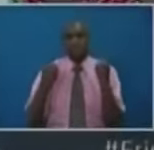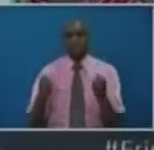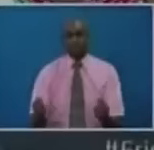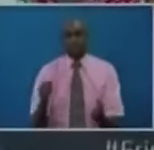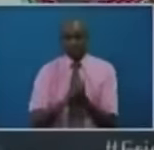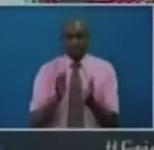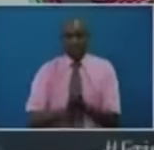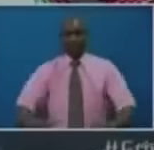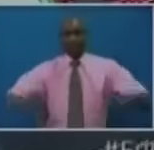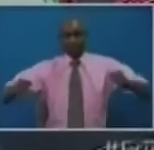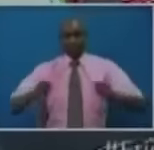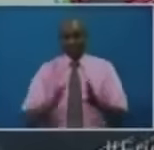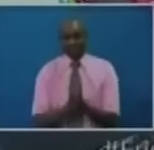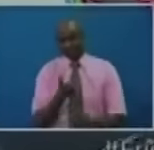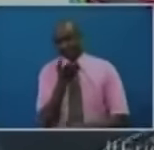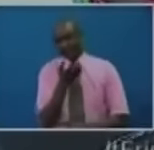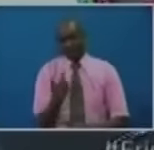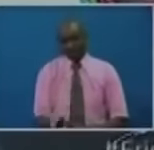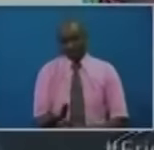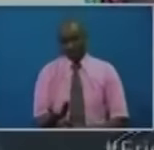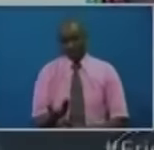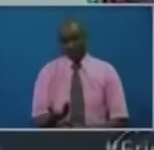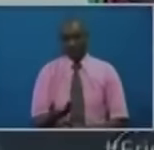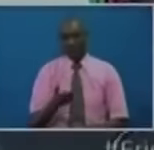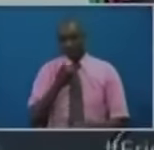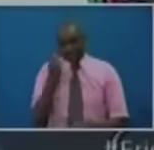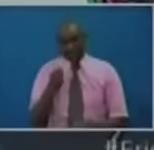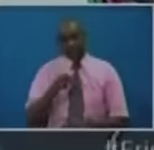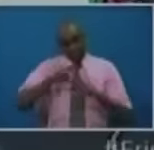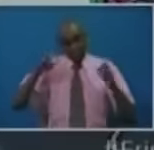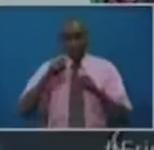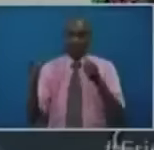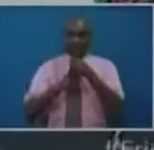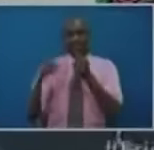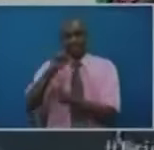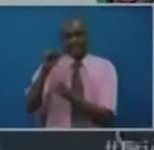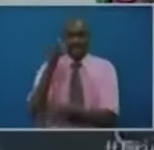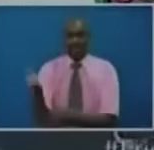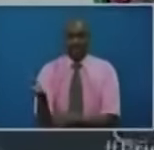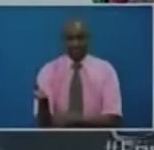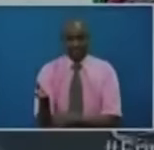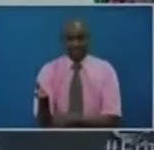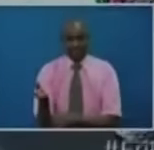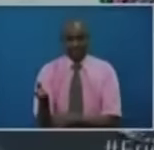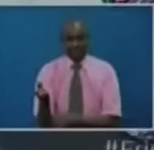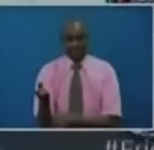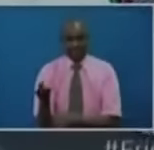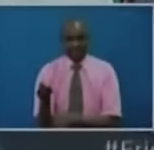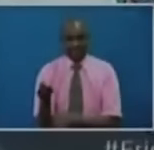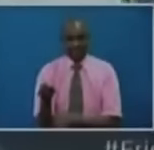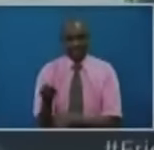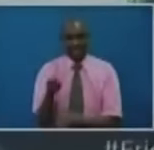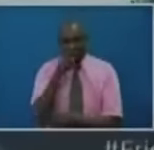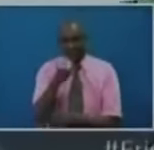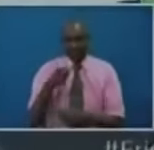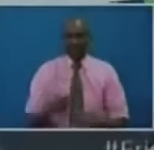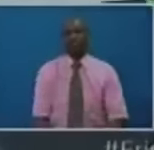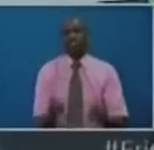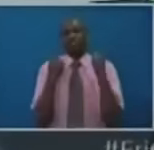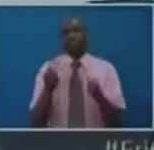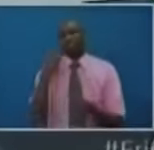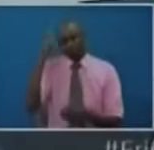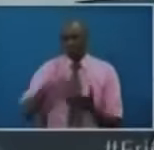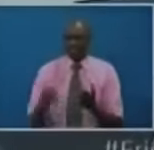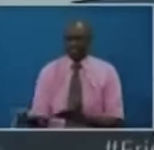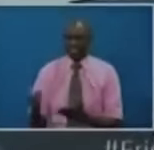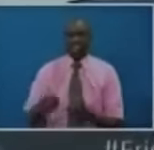be six-pack instead of looking for six cars. So you should be looking for six cars. For six cars instead of going to gym to look for